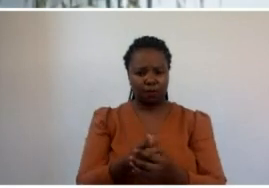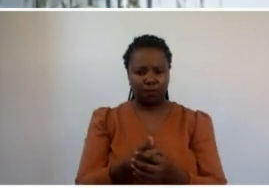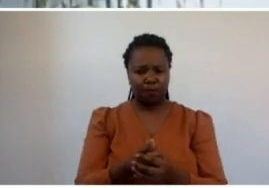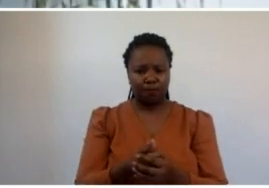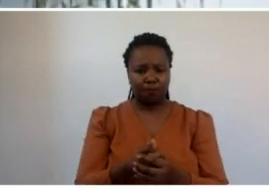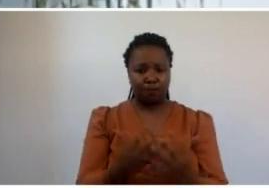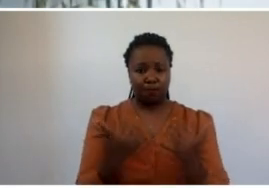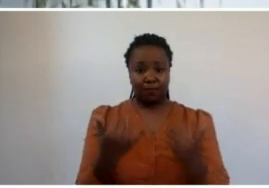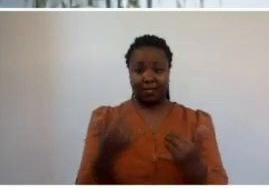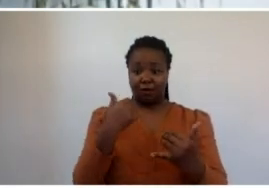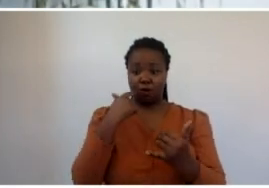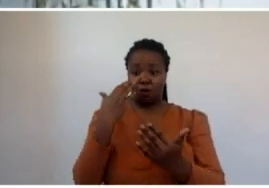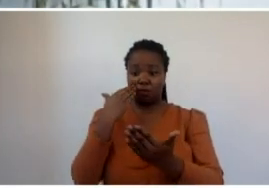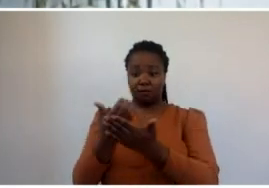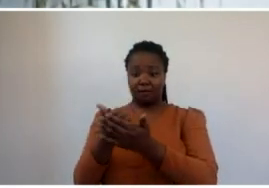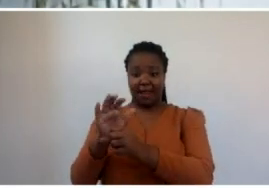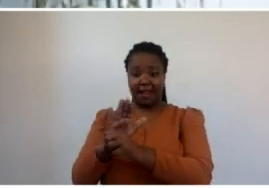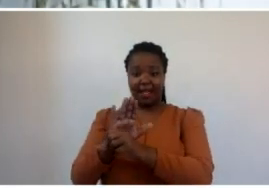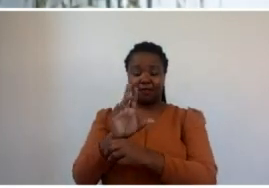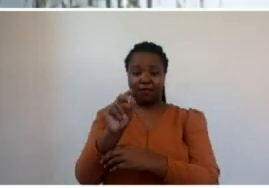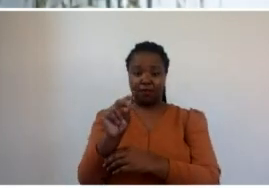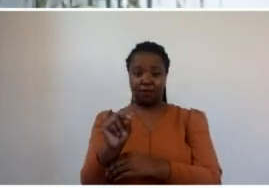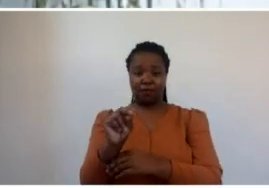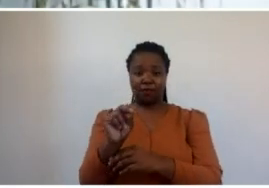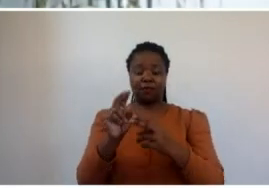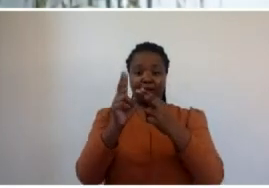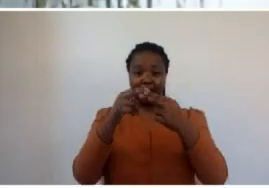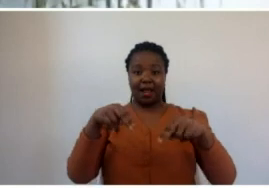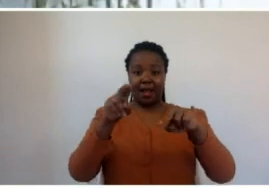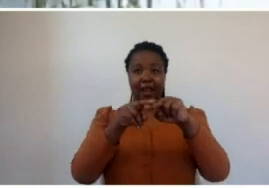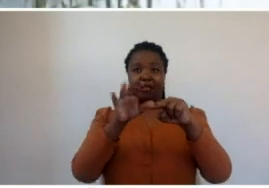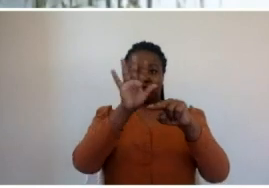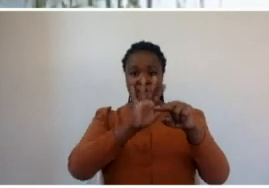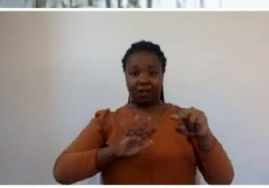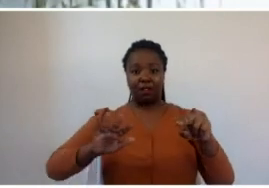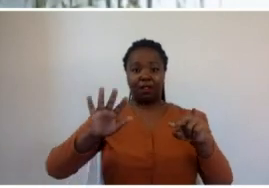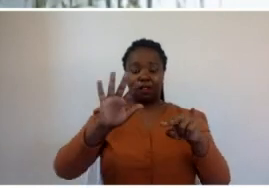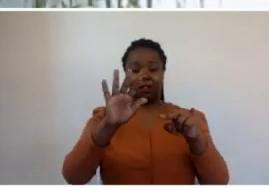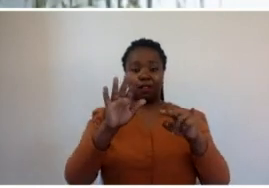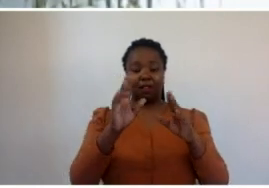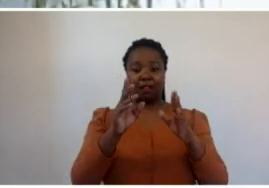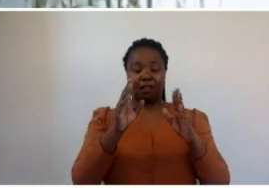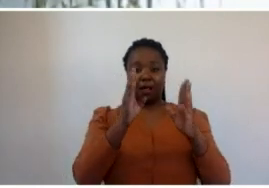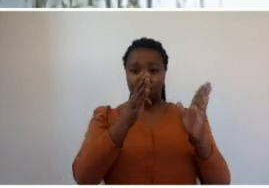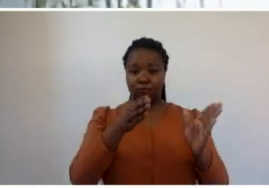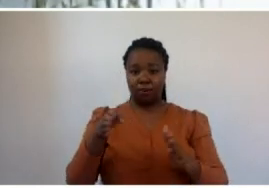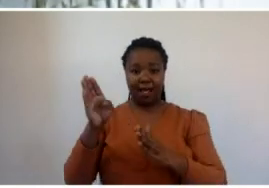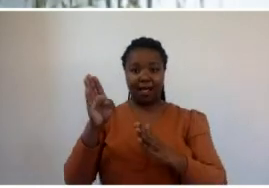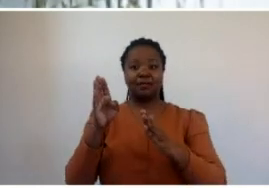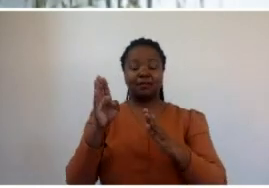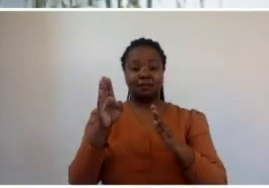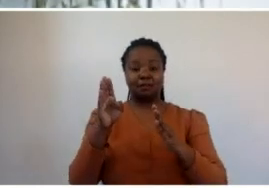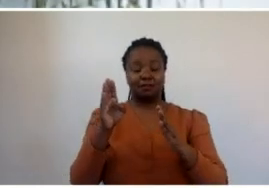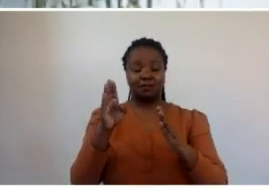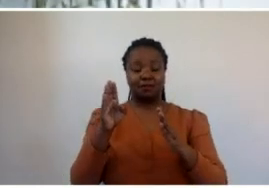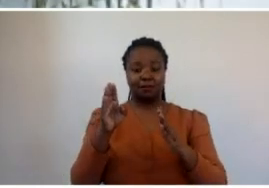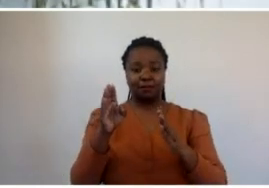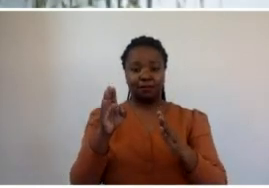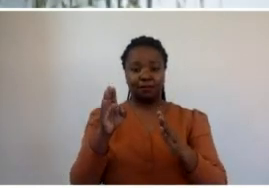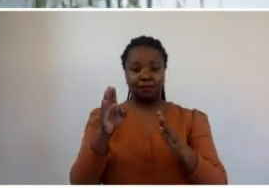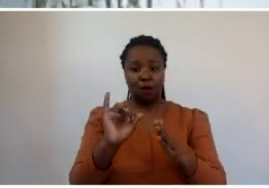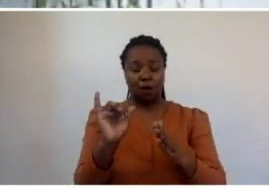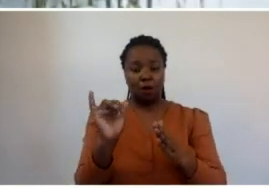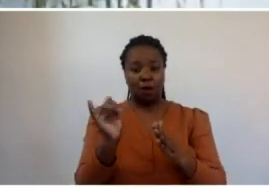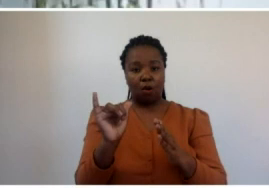enough. National LGBTI plans and anti-bullying strategies are also required to identify specific